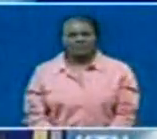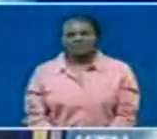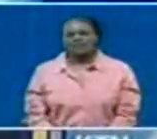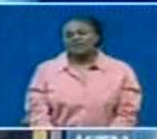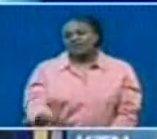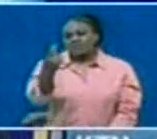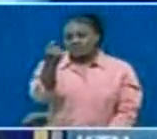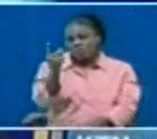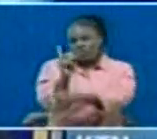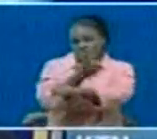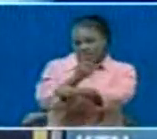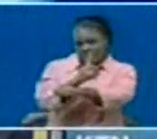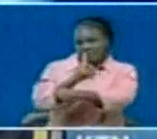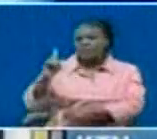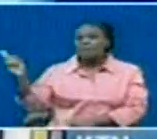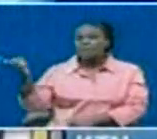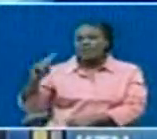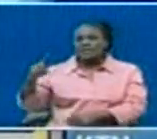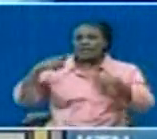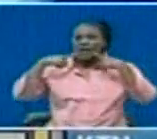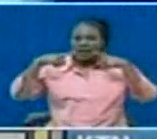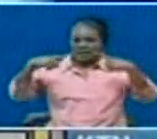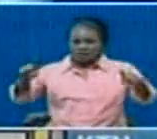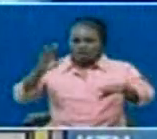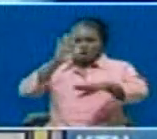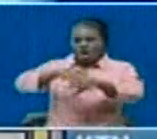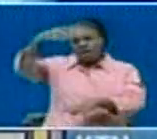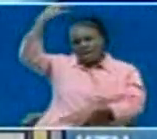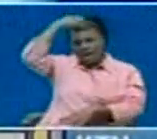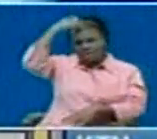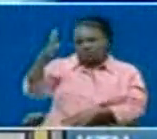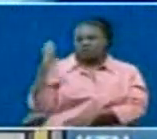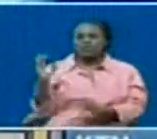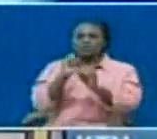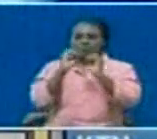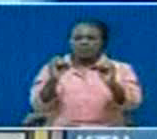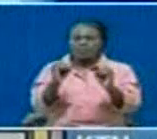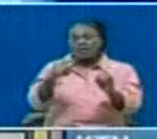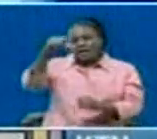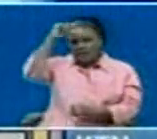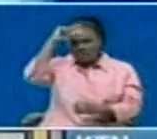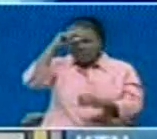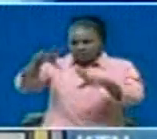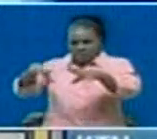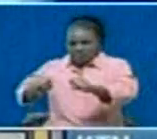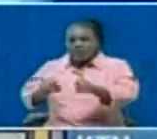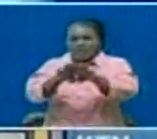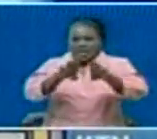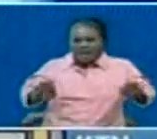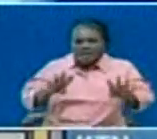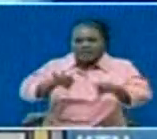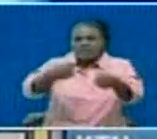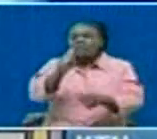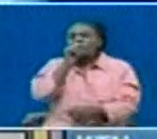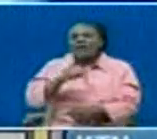So a few minutes ago, the president has just addressed the nation on Lamu, and he has said that the government is moving to repossess public land illegally allocated to some